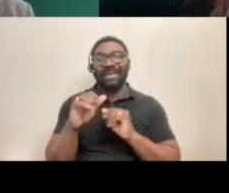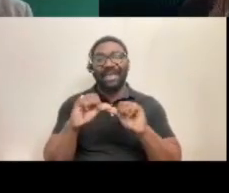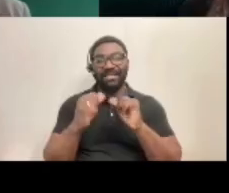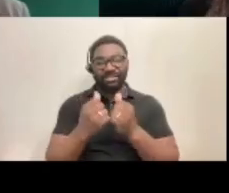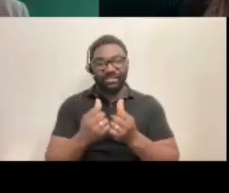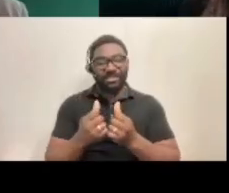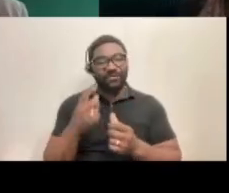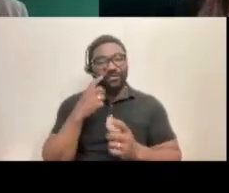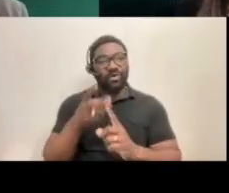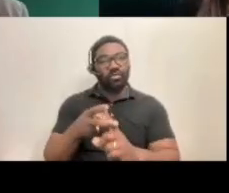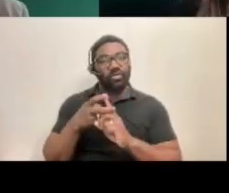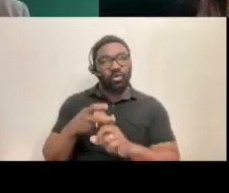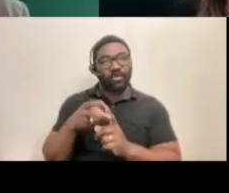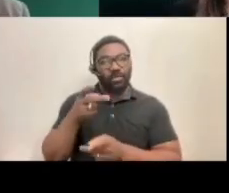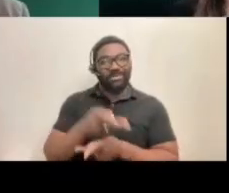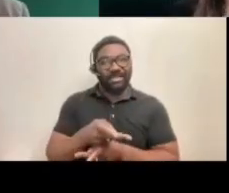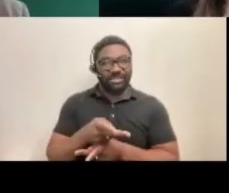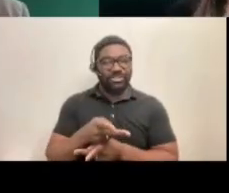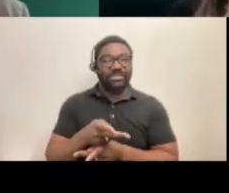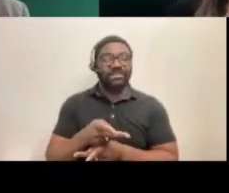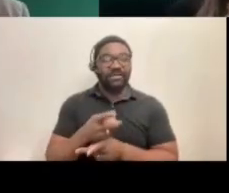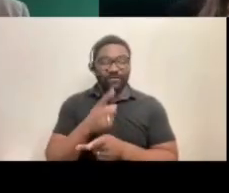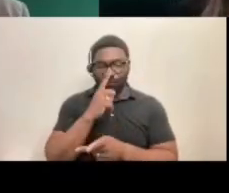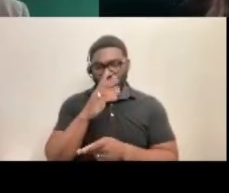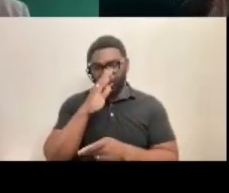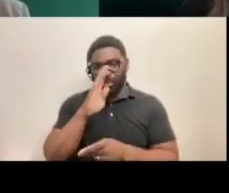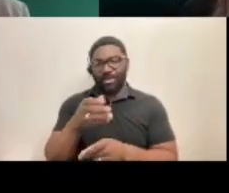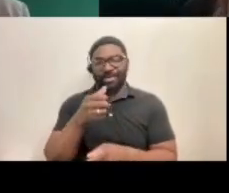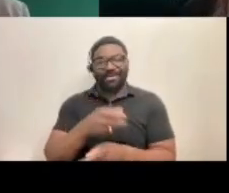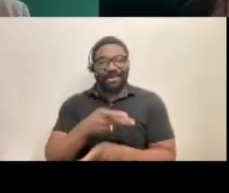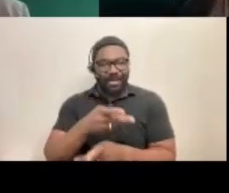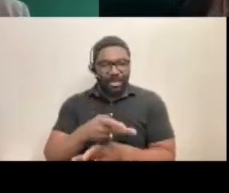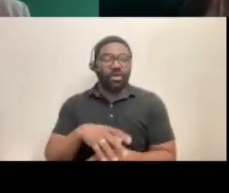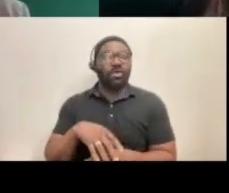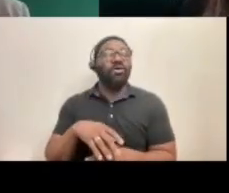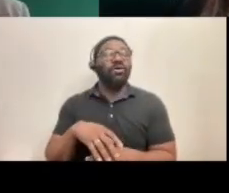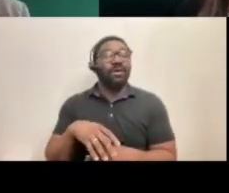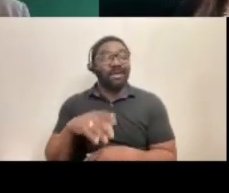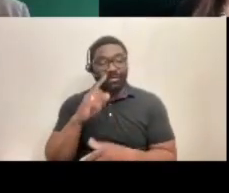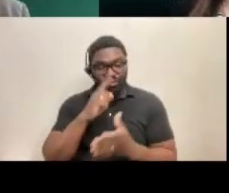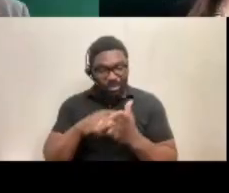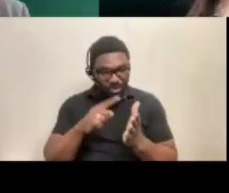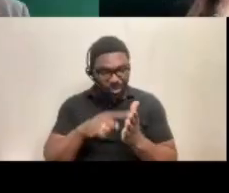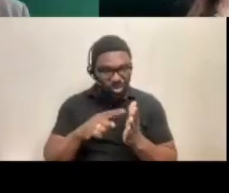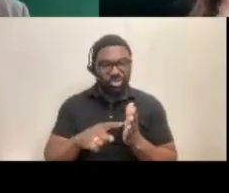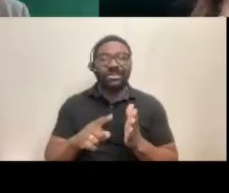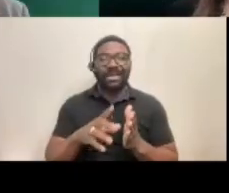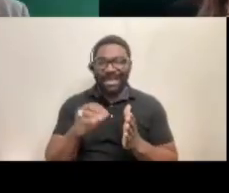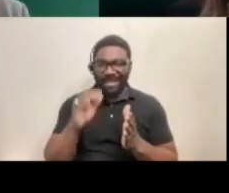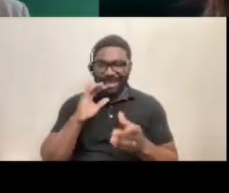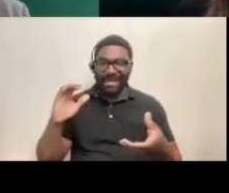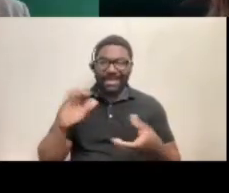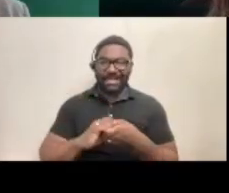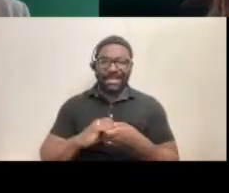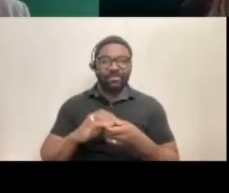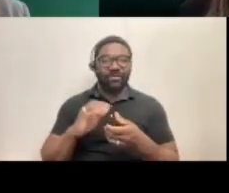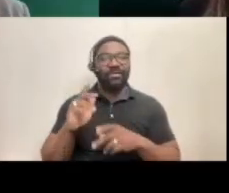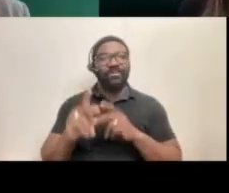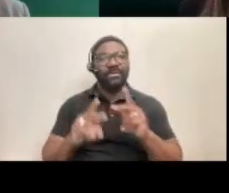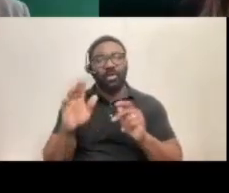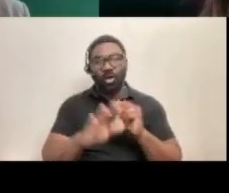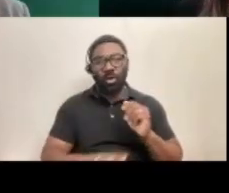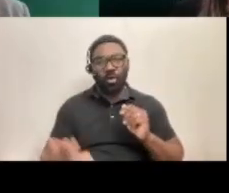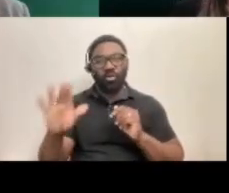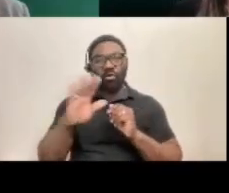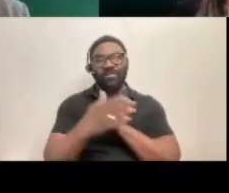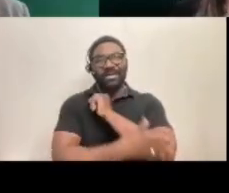and retention issues for direct care workforce, conducting research, and connecting with people across the country, trying